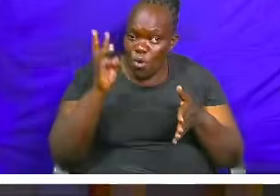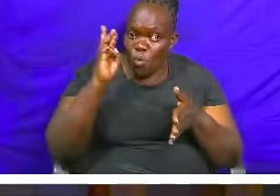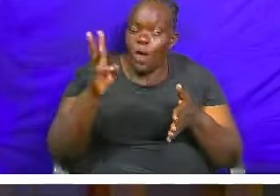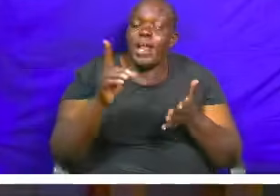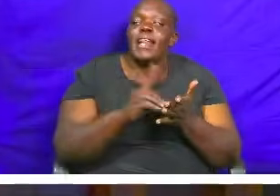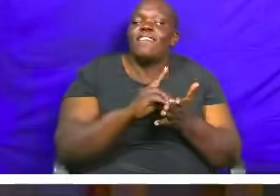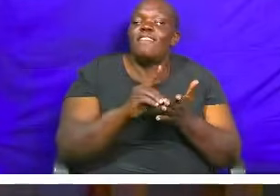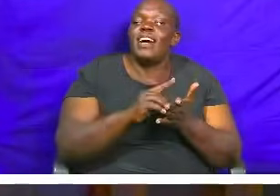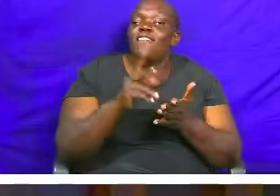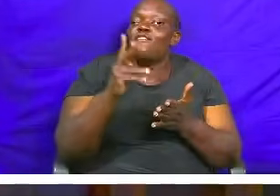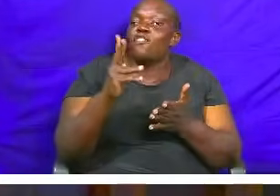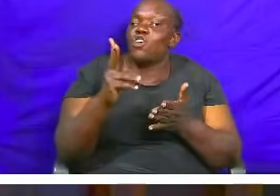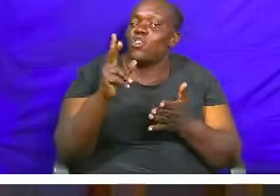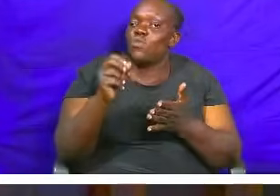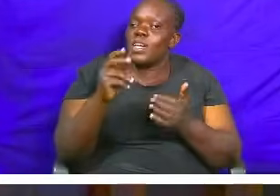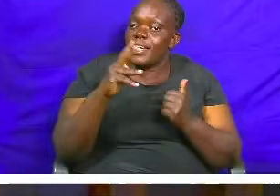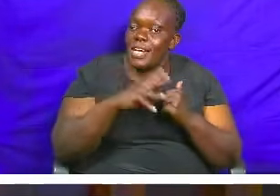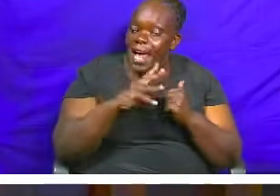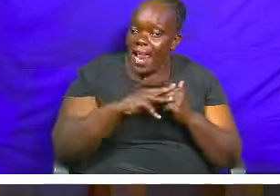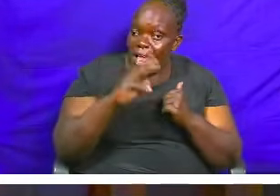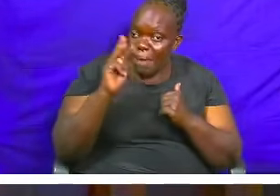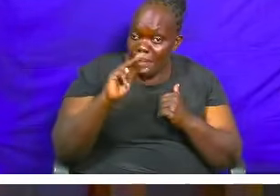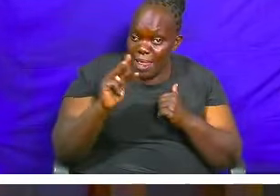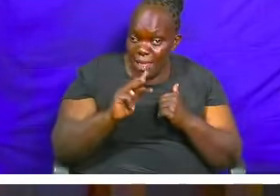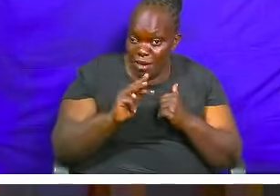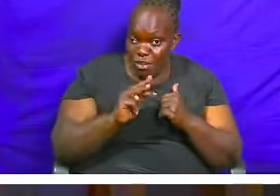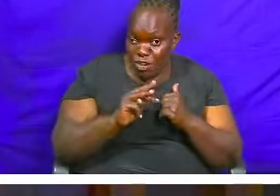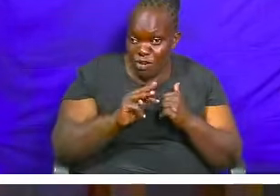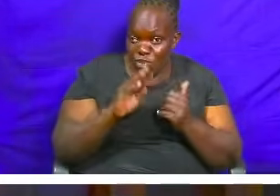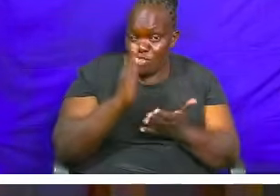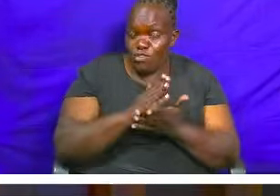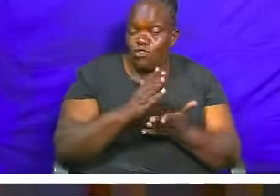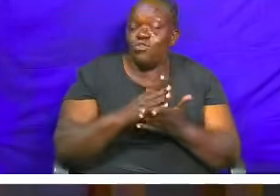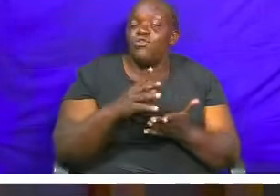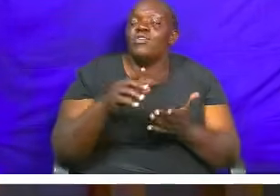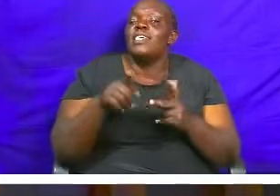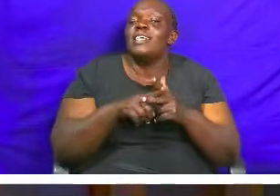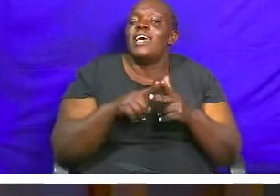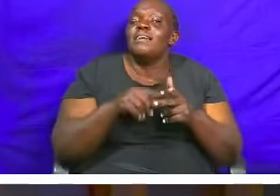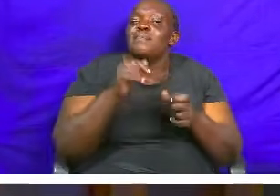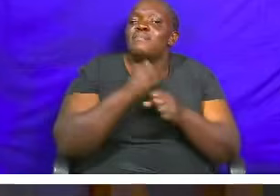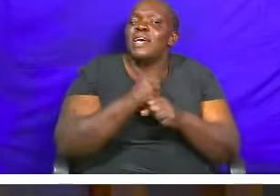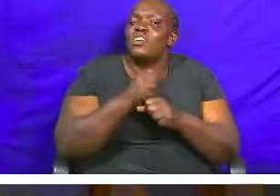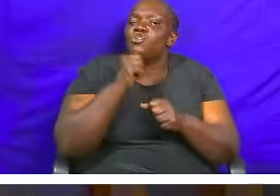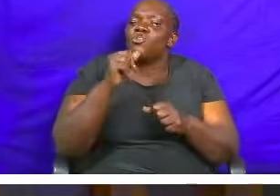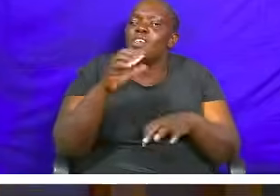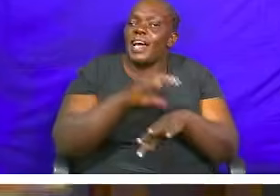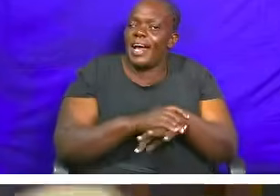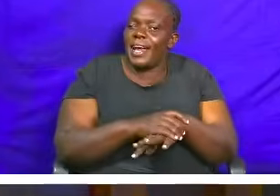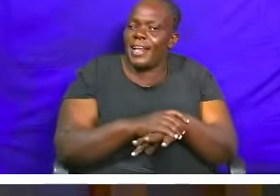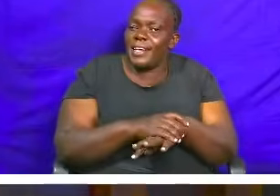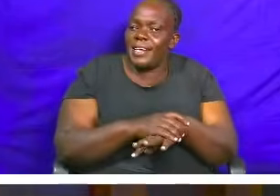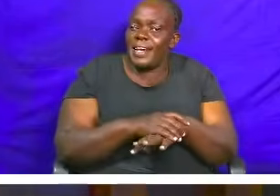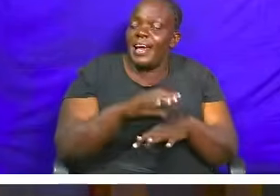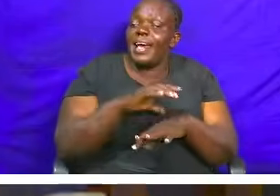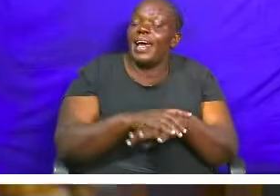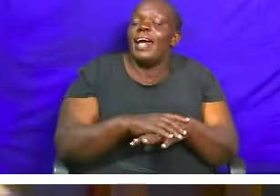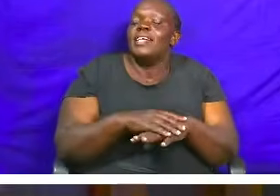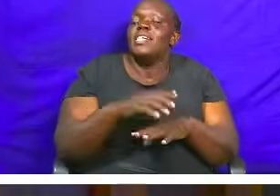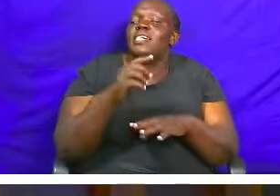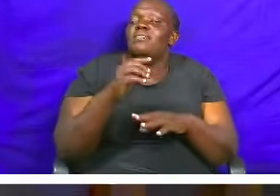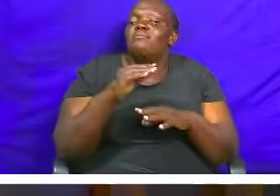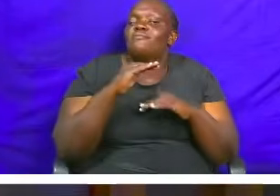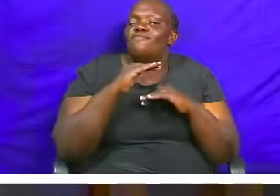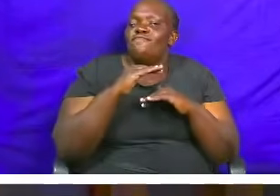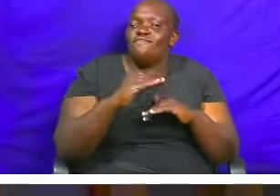the 429 million. But it's a lot, but of it? course now, when you refine the crude, you know, will not get, you'll get different fractions. You